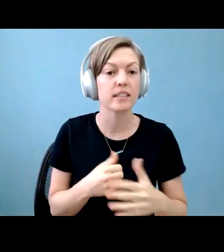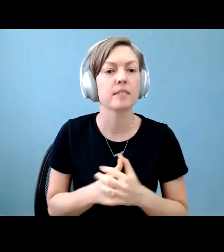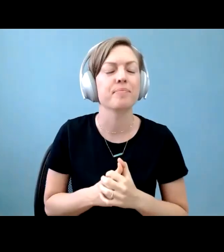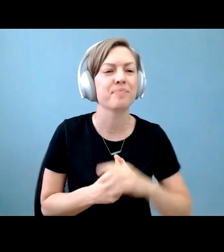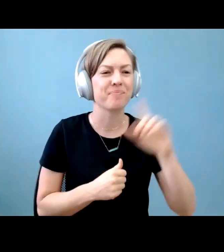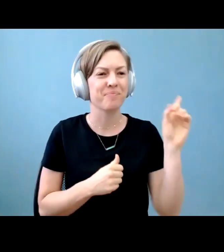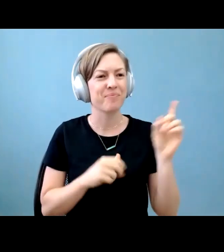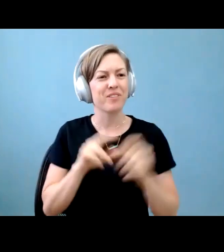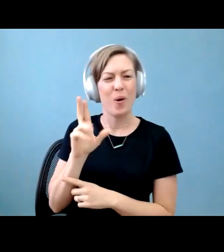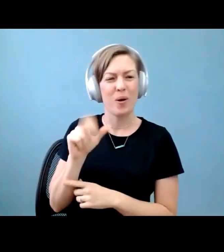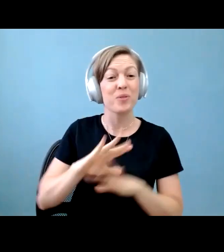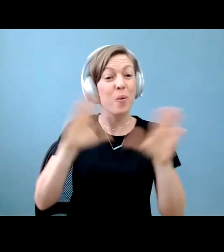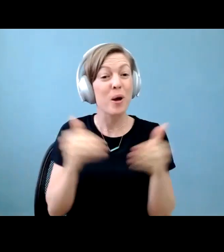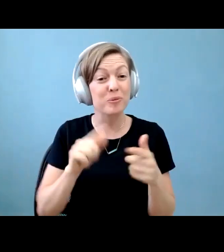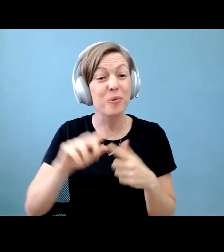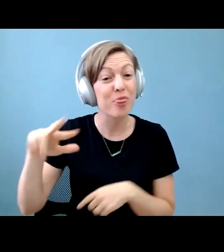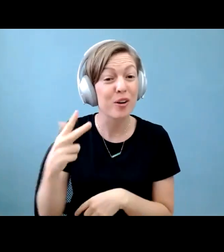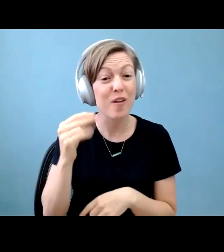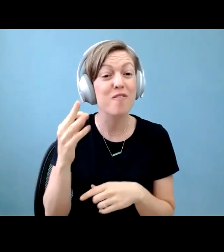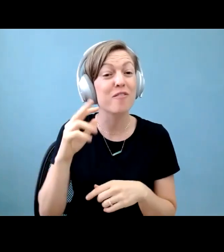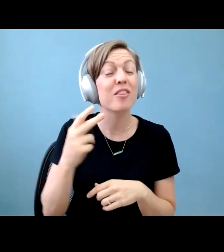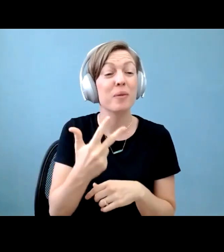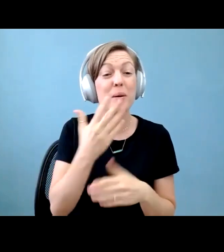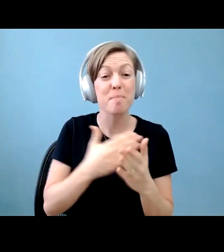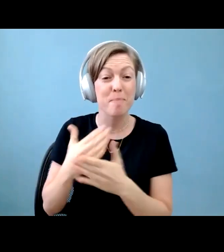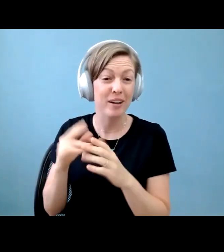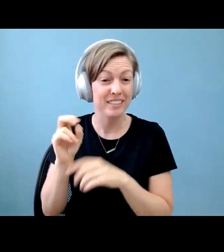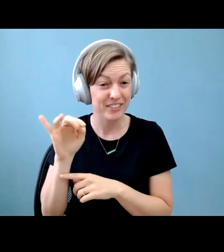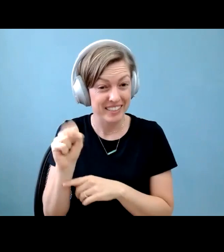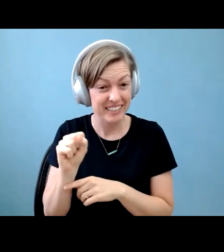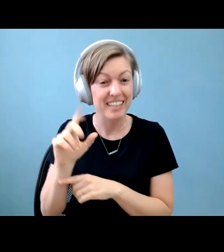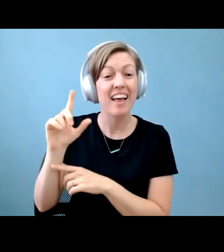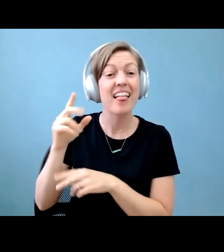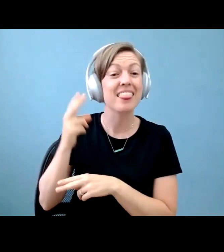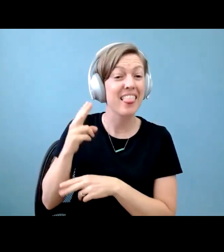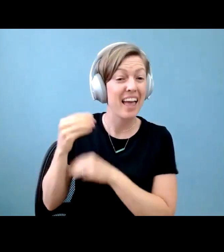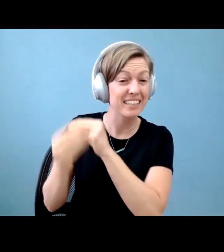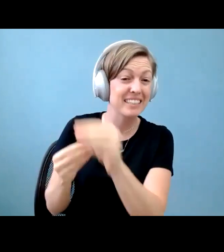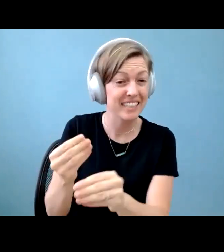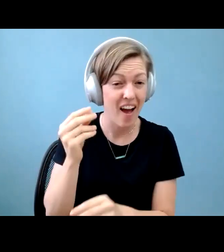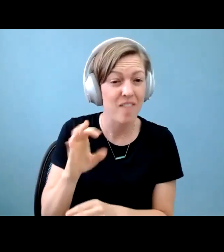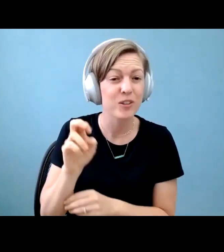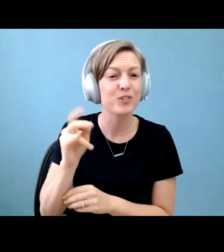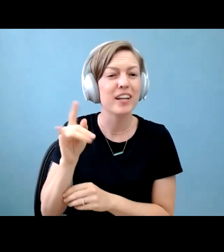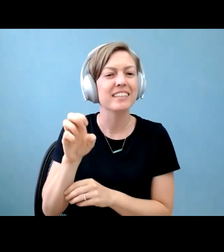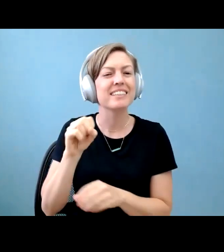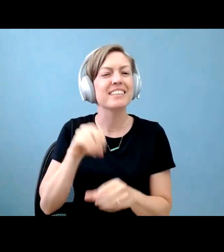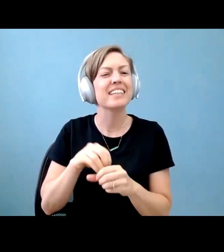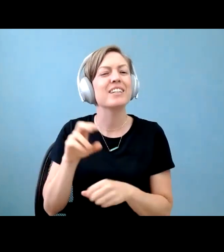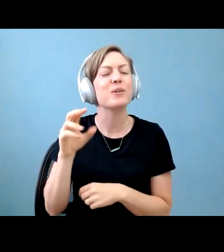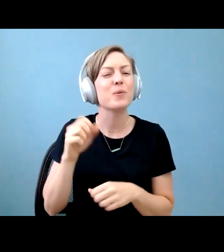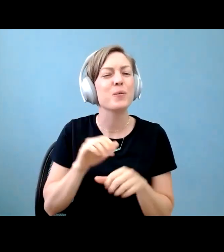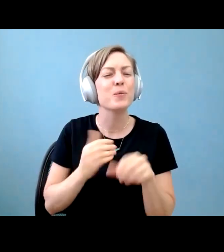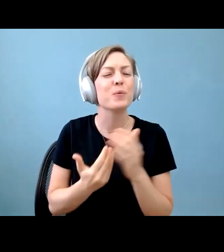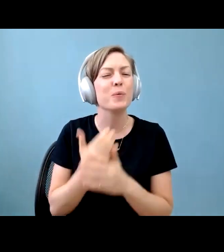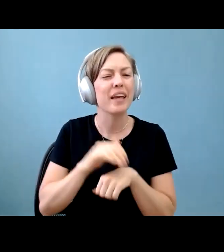Welcome to the third of a three-part series of Legacy of Eugenics in New England. On this, the third